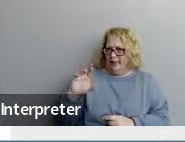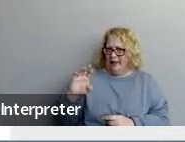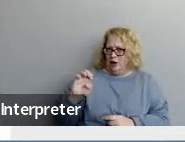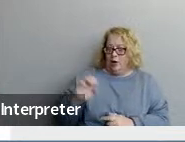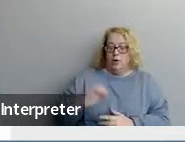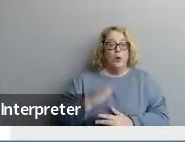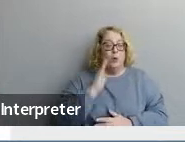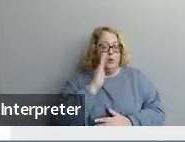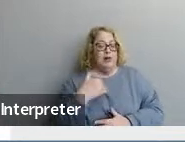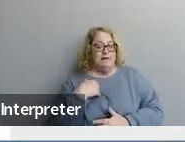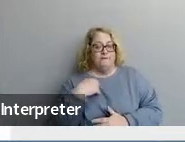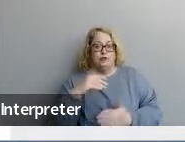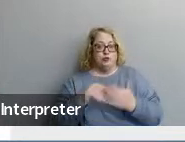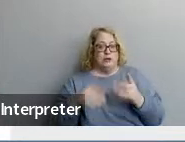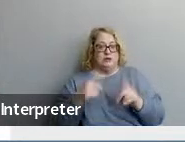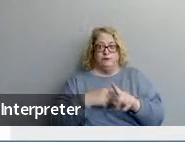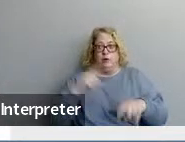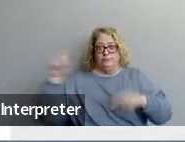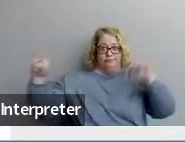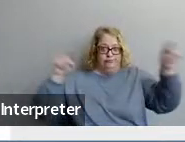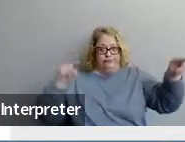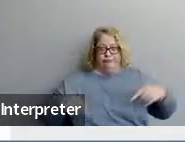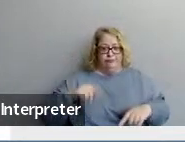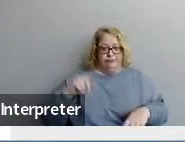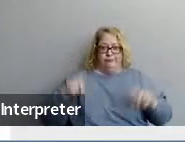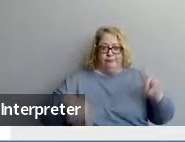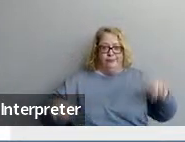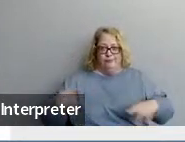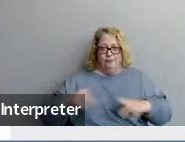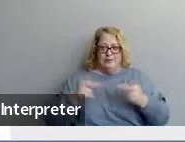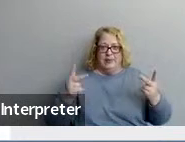We will get students from everywhere.